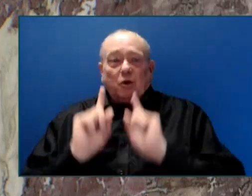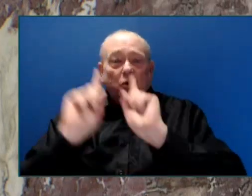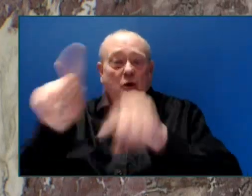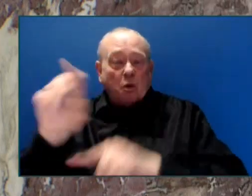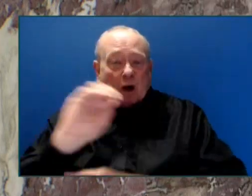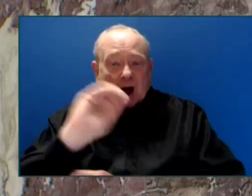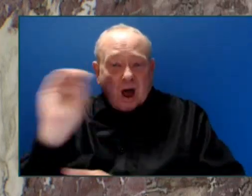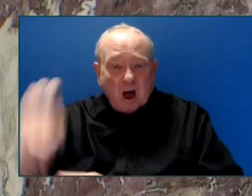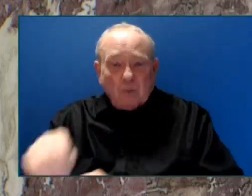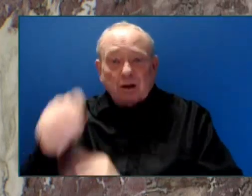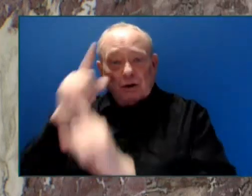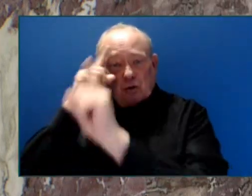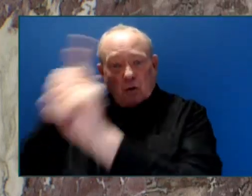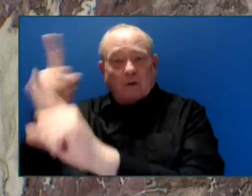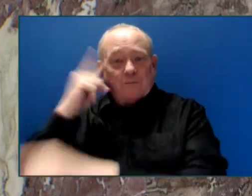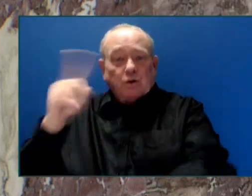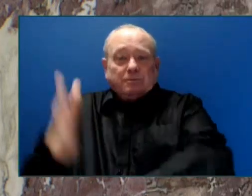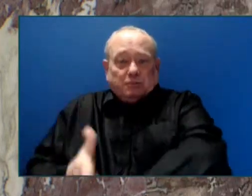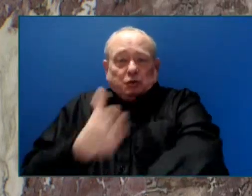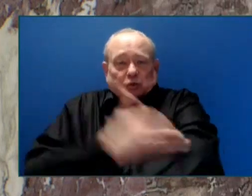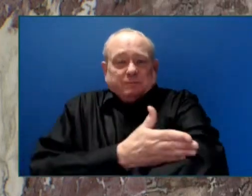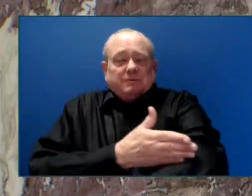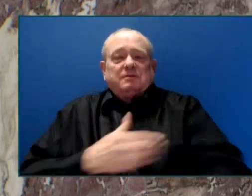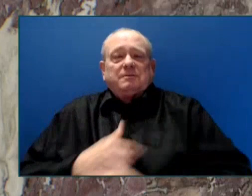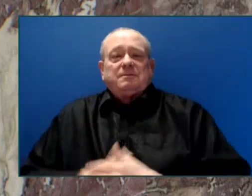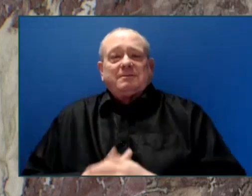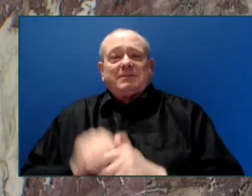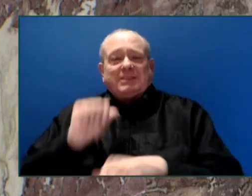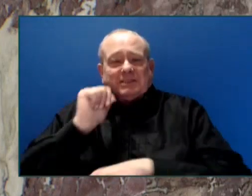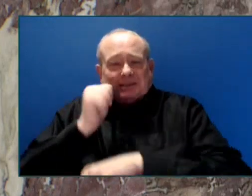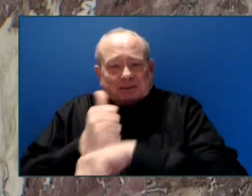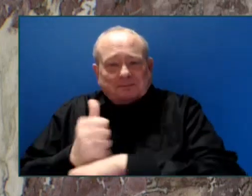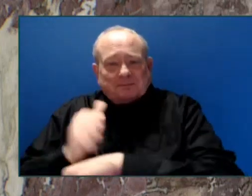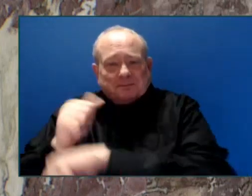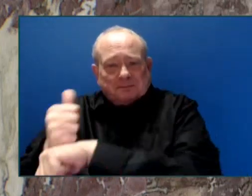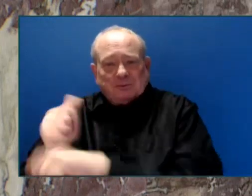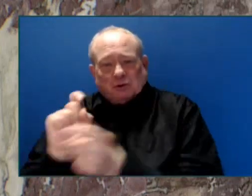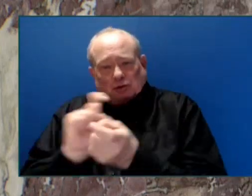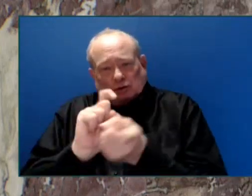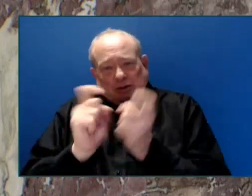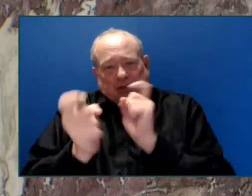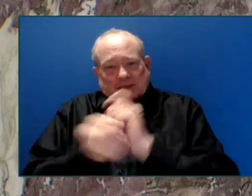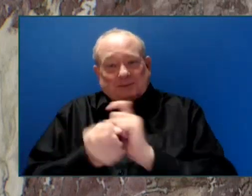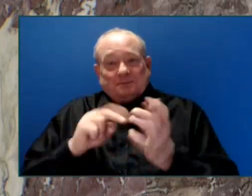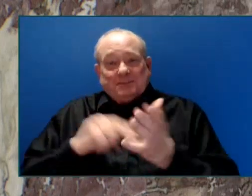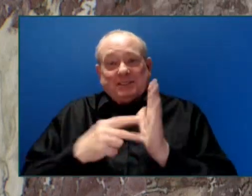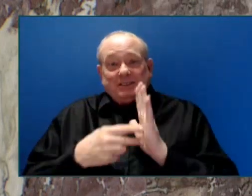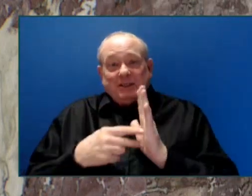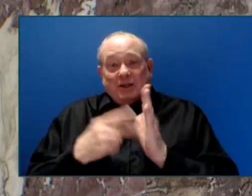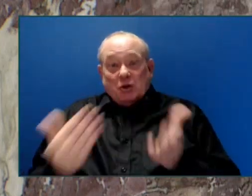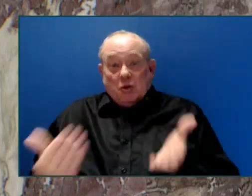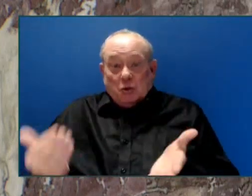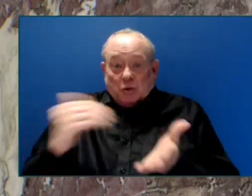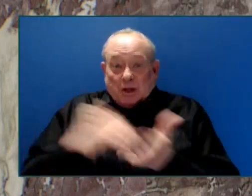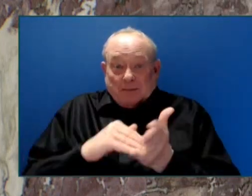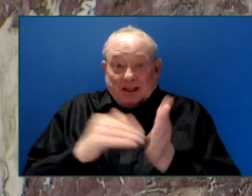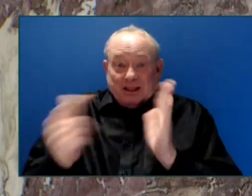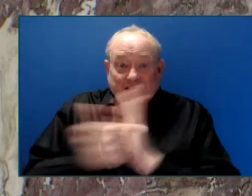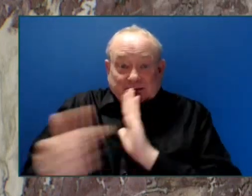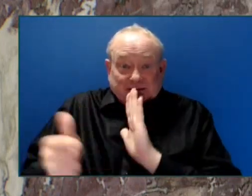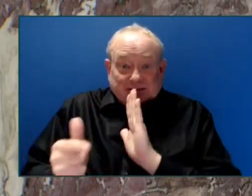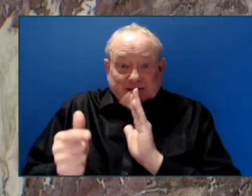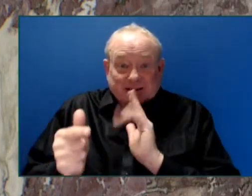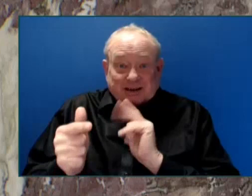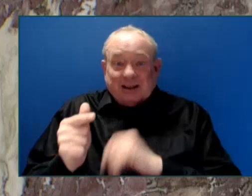changes that make it easier to keep repeat offenders off the streets where they belong. At the same